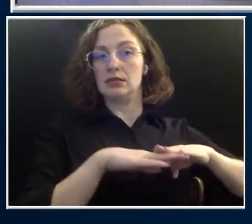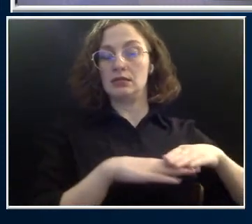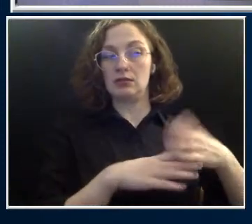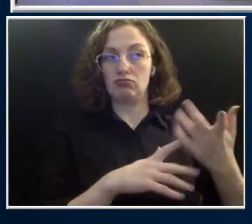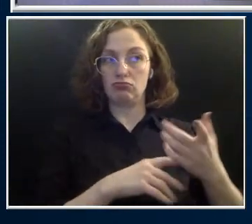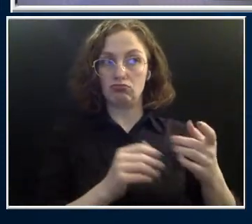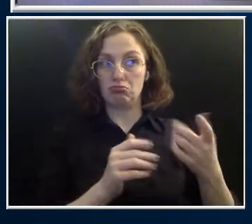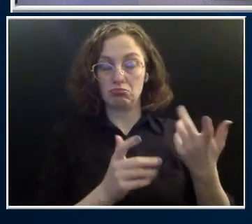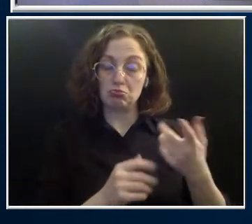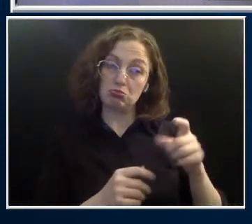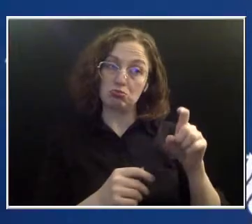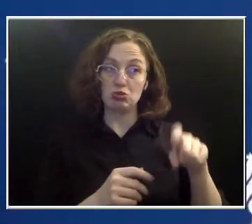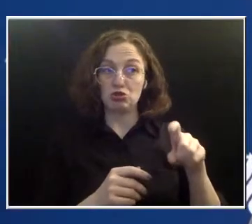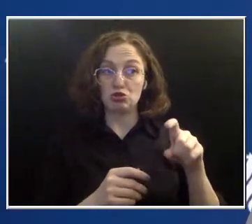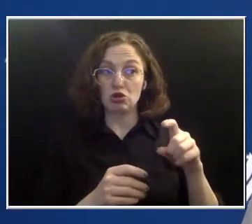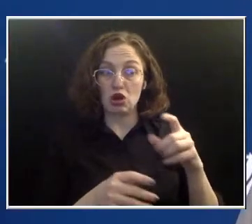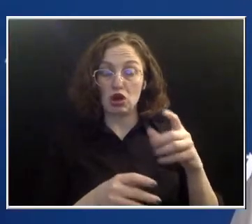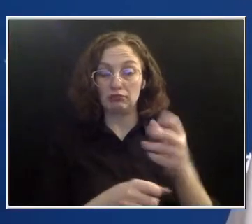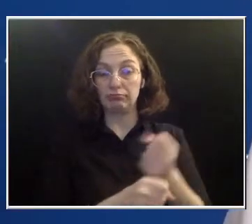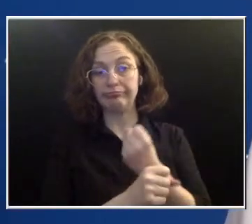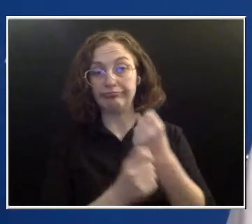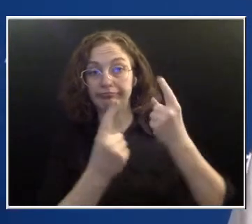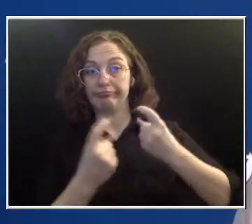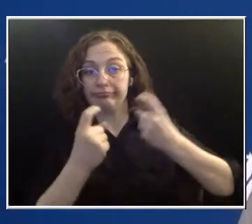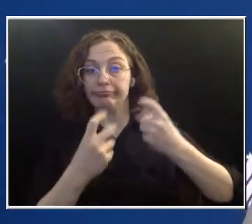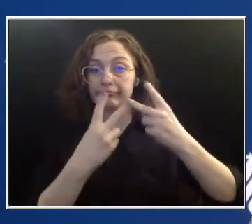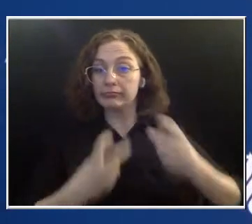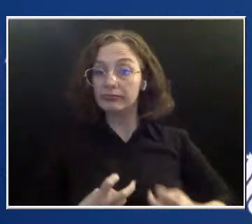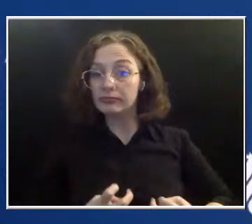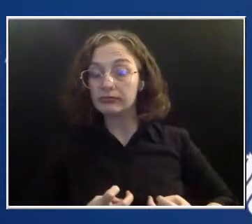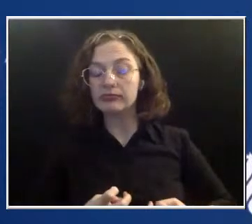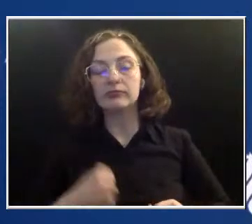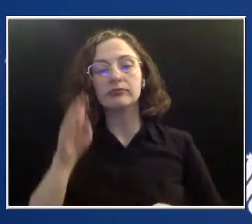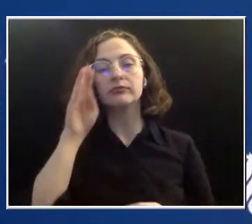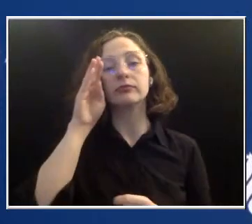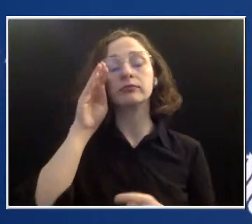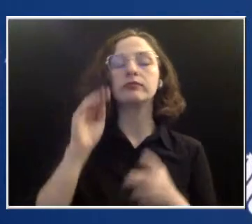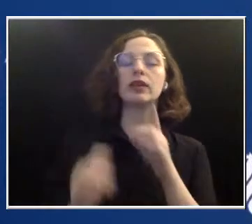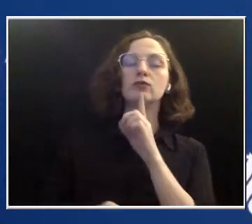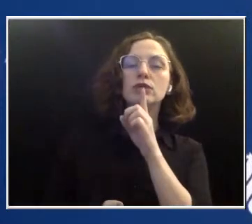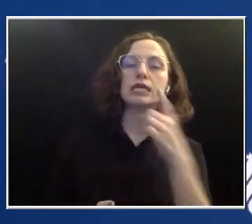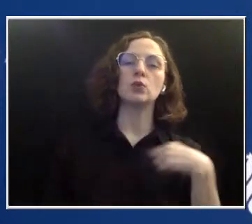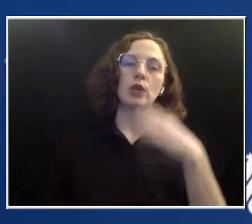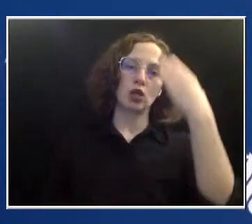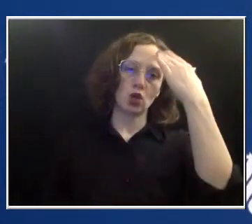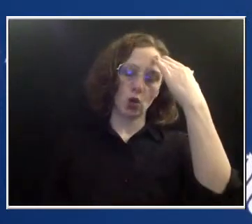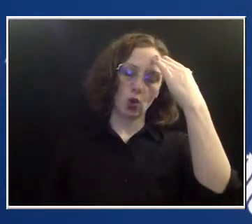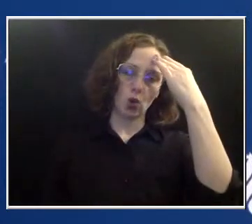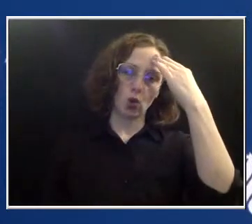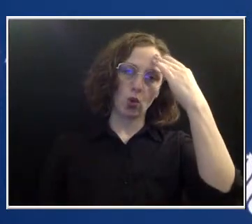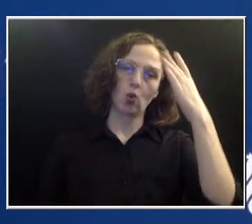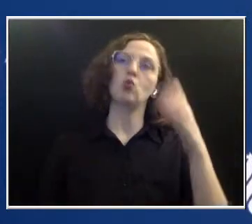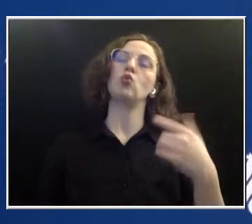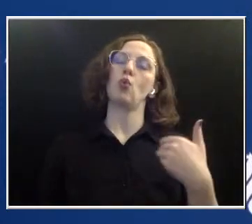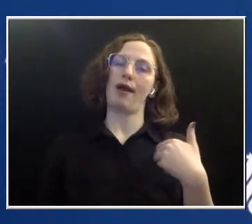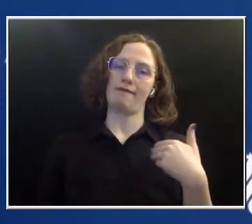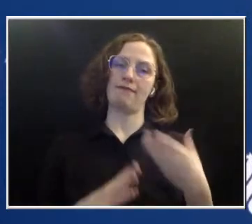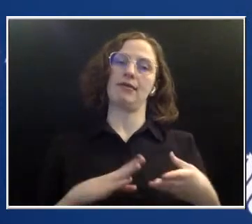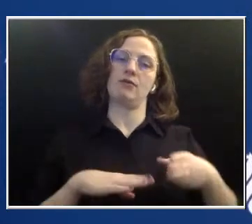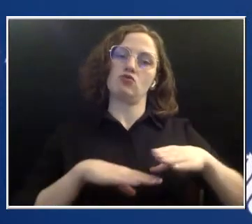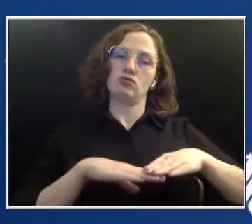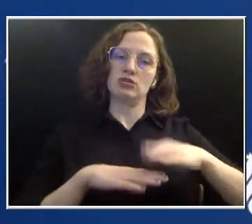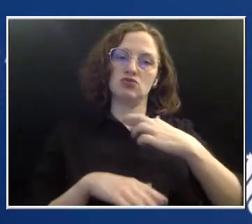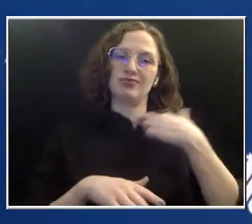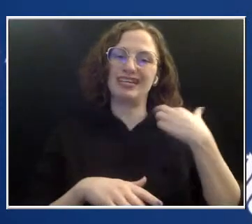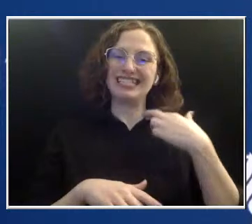recommended? Mm-hmm. Yeah, I mean, really, we know that you have an increased risk of certain events, like